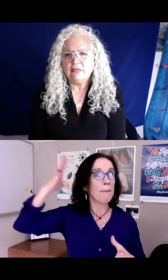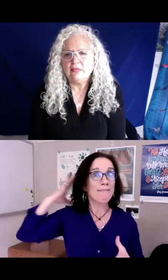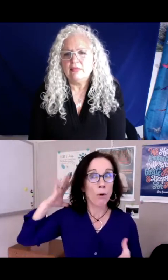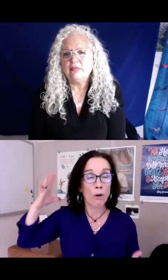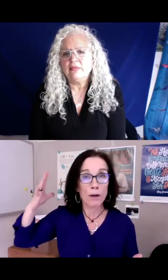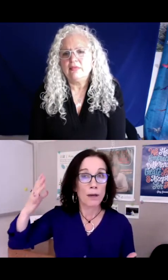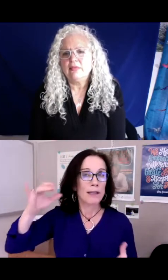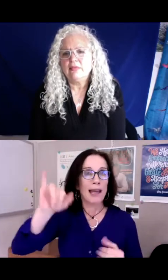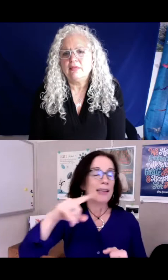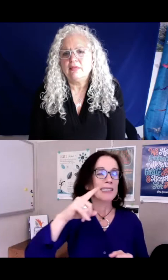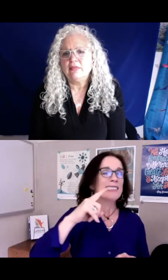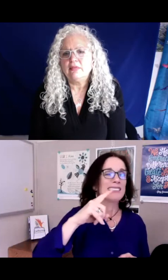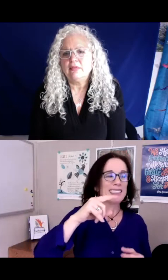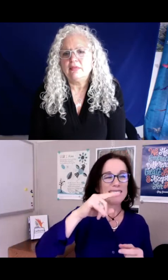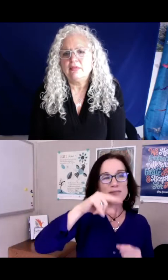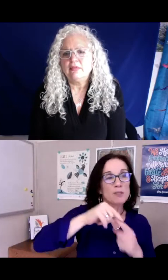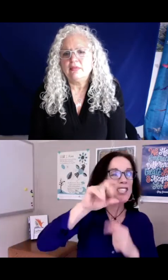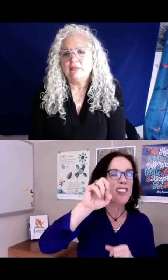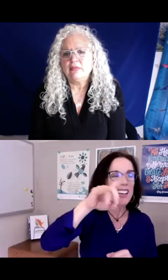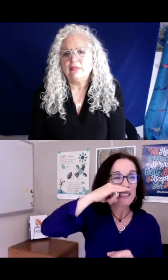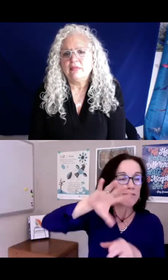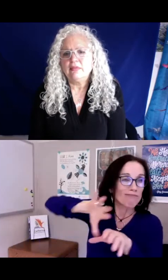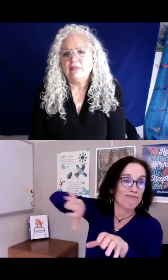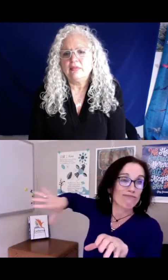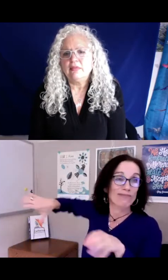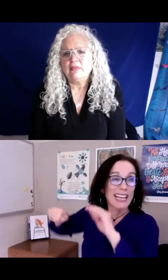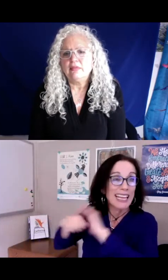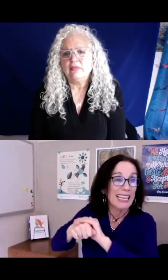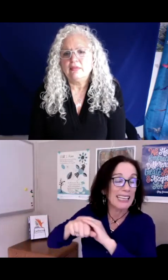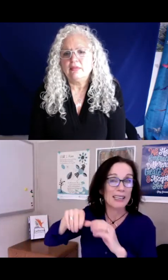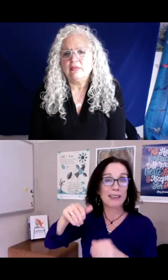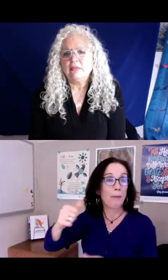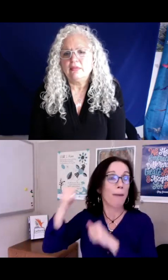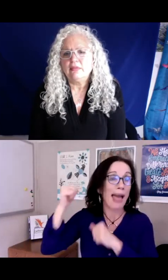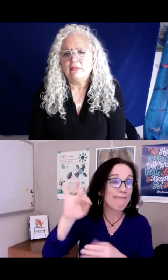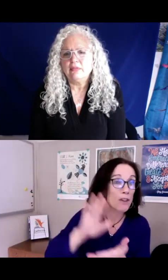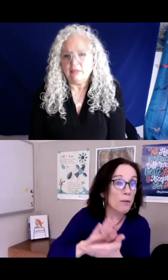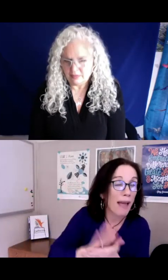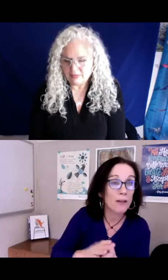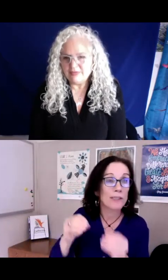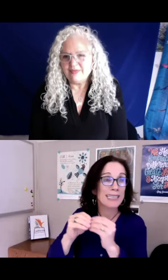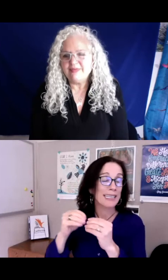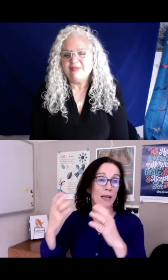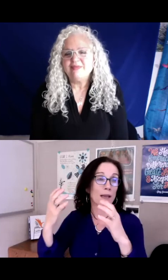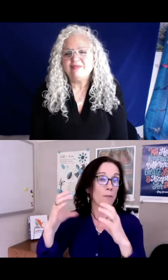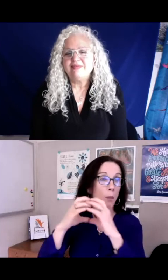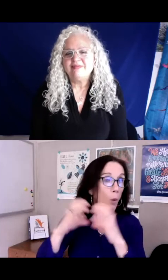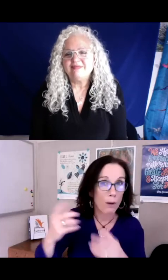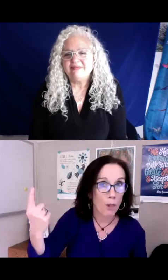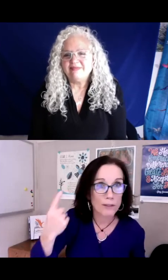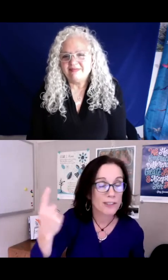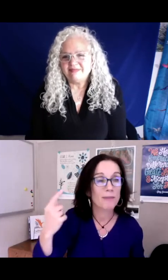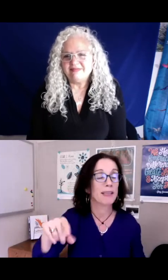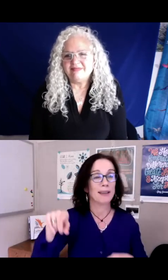is right. The idea is that, like before, special education kids were kind of hidden away in the back of the